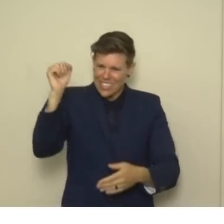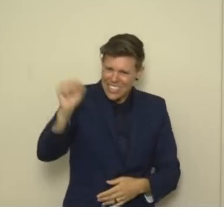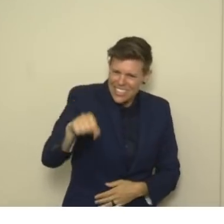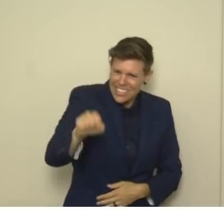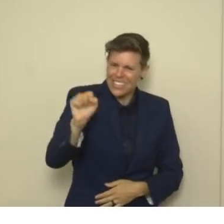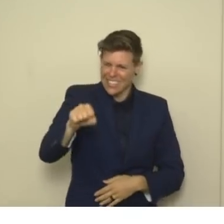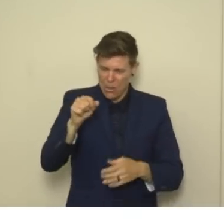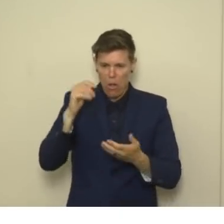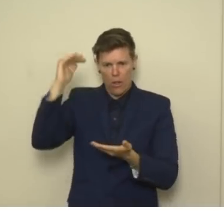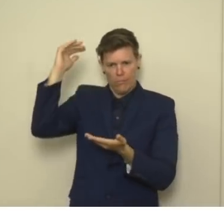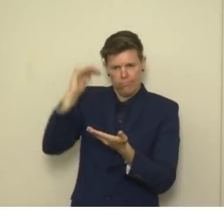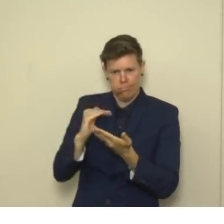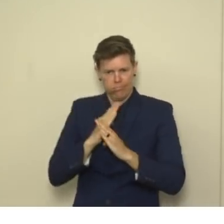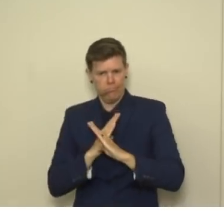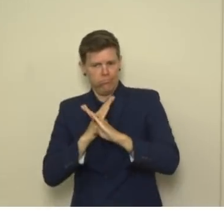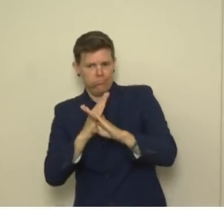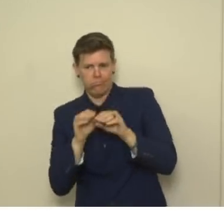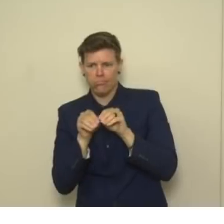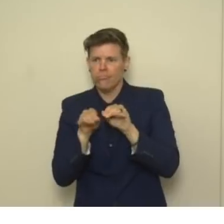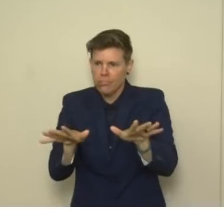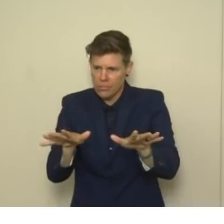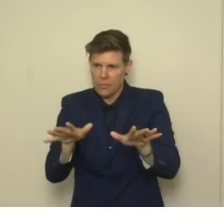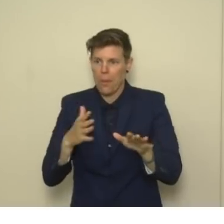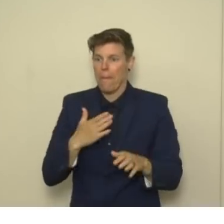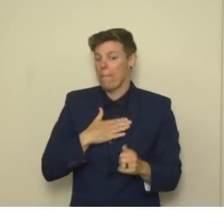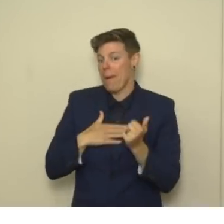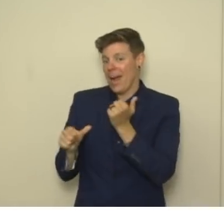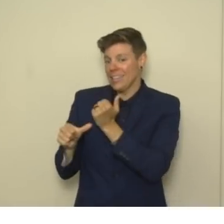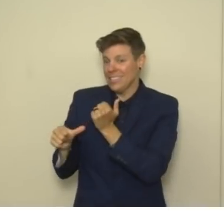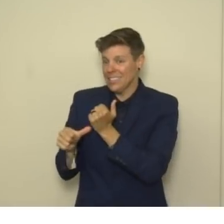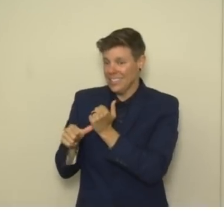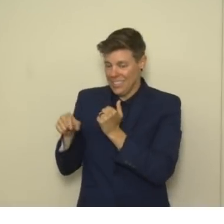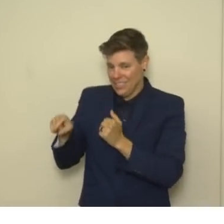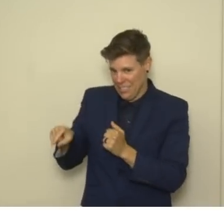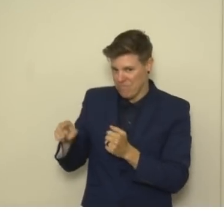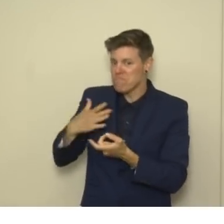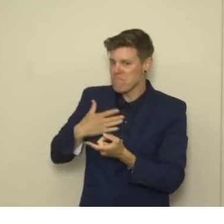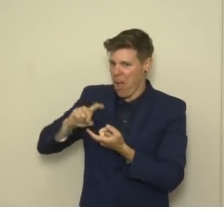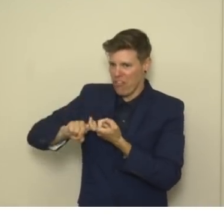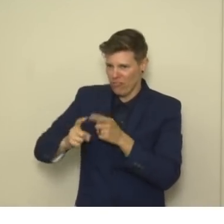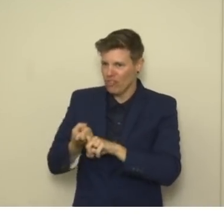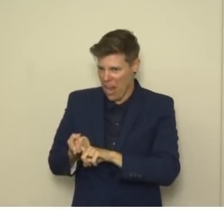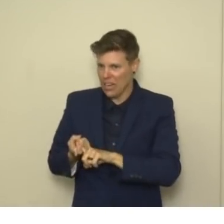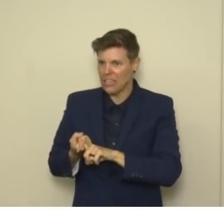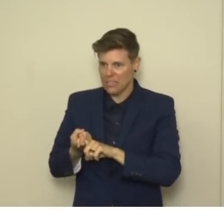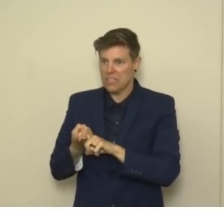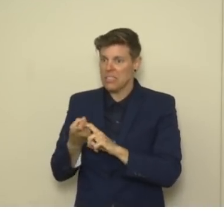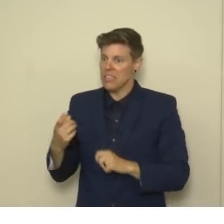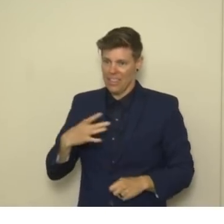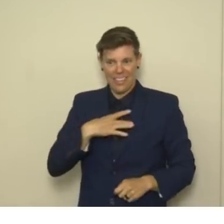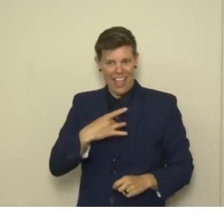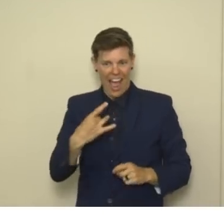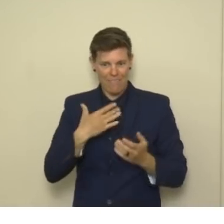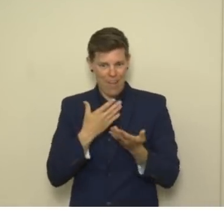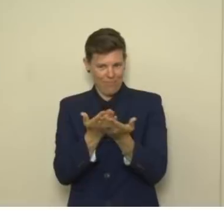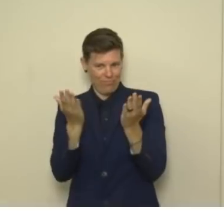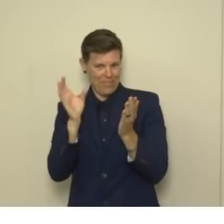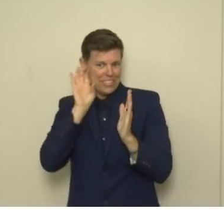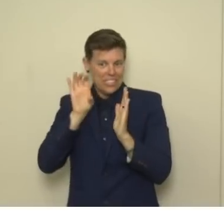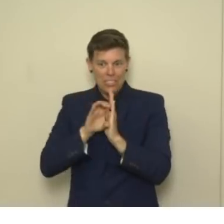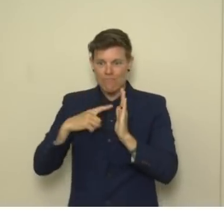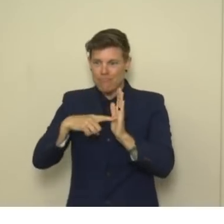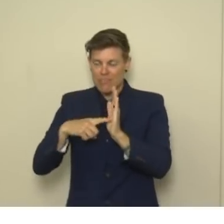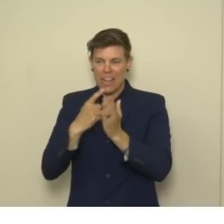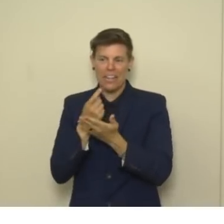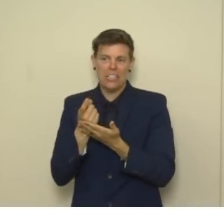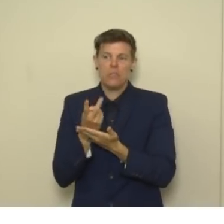my deputy secretary's friends was so inspired by the demonstration we did about how to properly wear a mask that they now have their